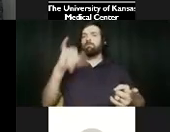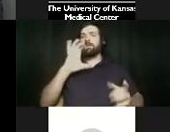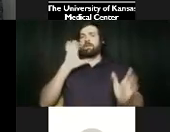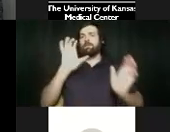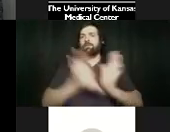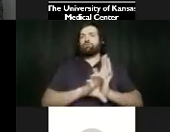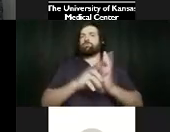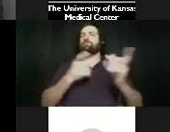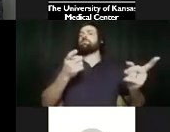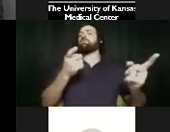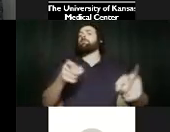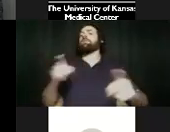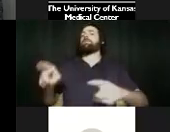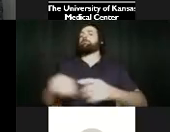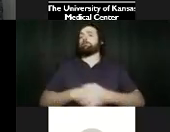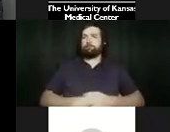on in this photo?